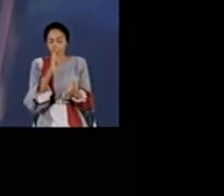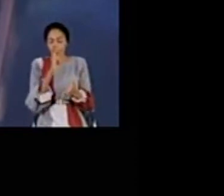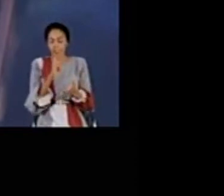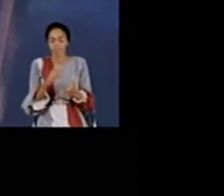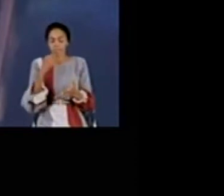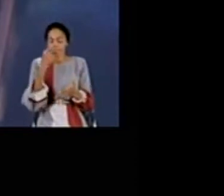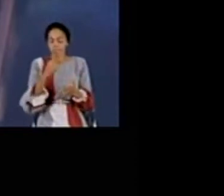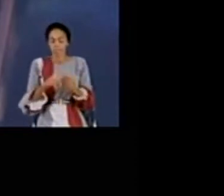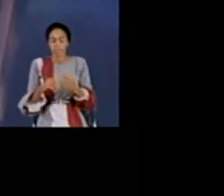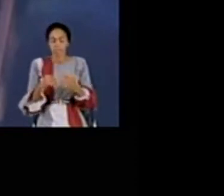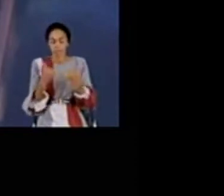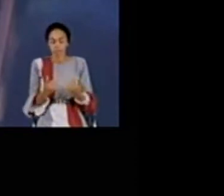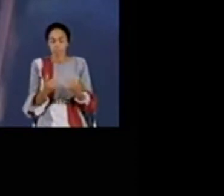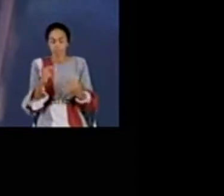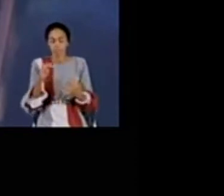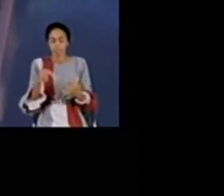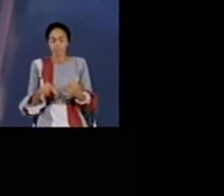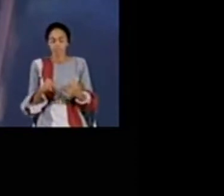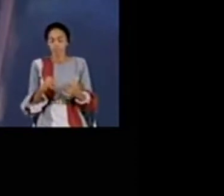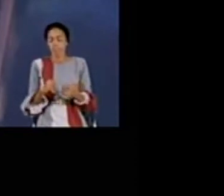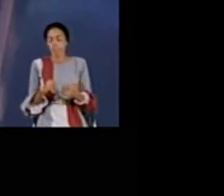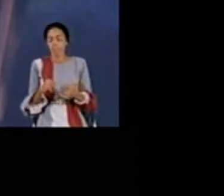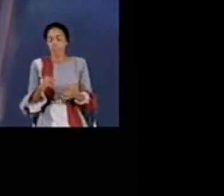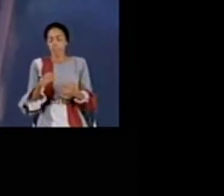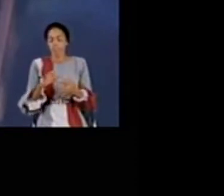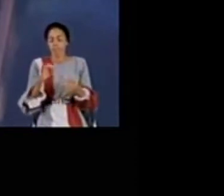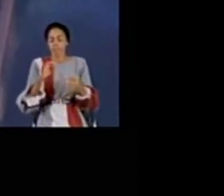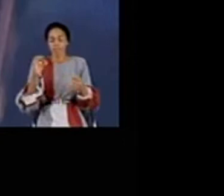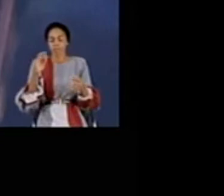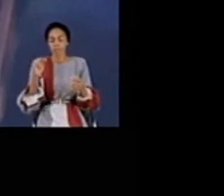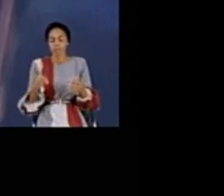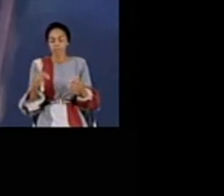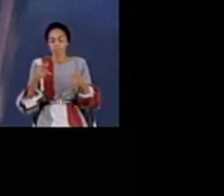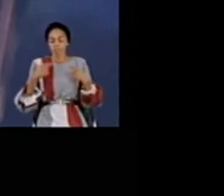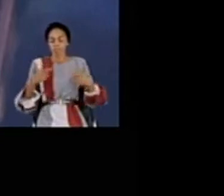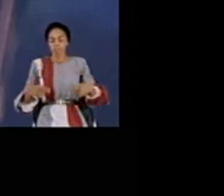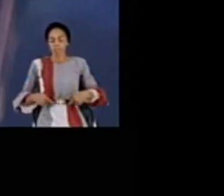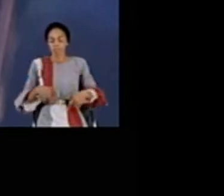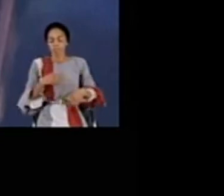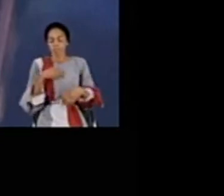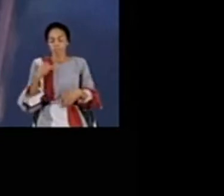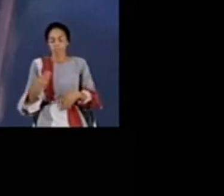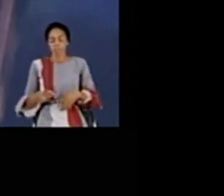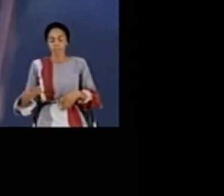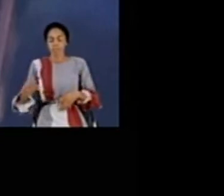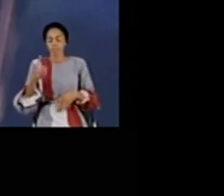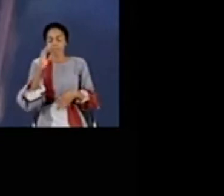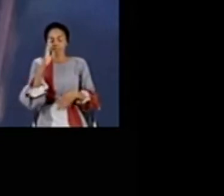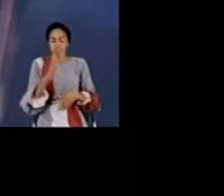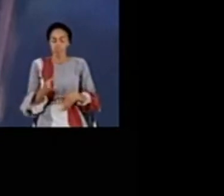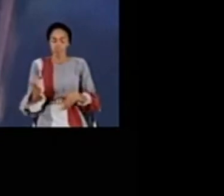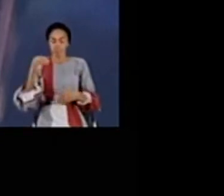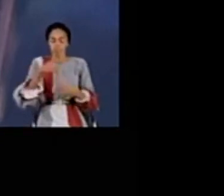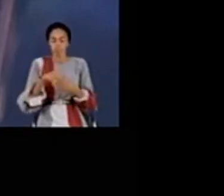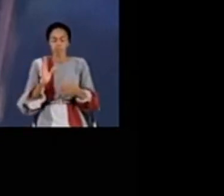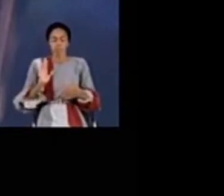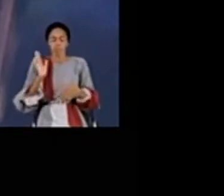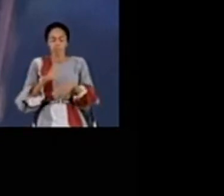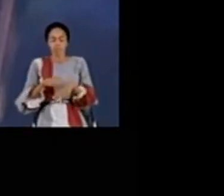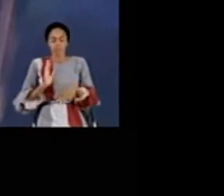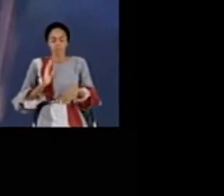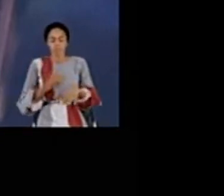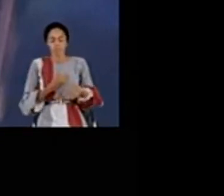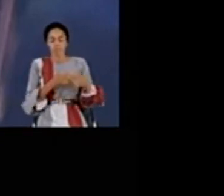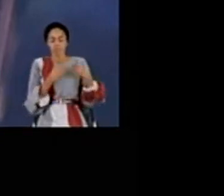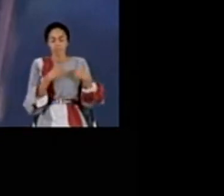and problems, spiritually and physically and materially, you will impress upon our hearts. Be with